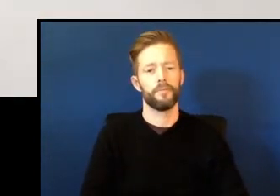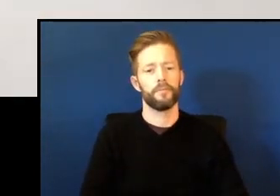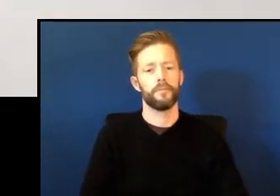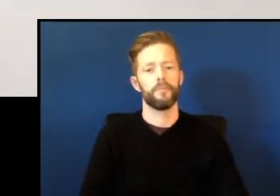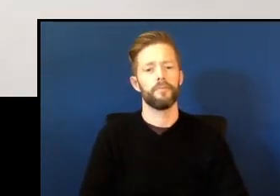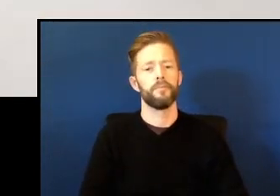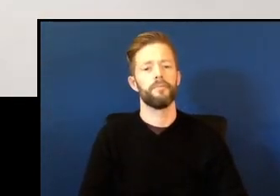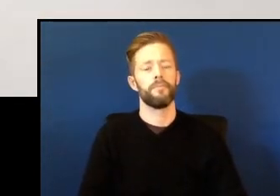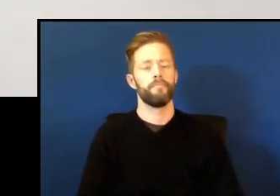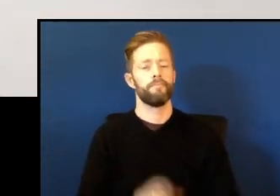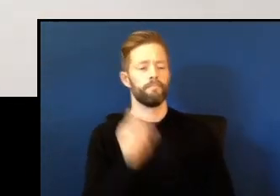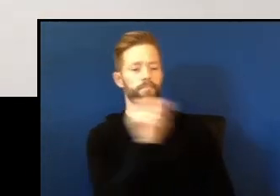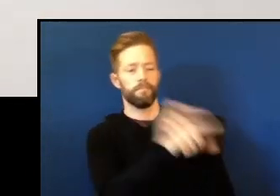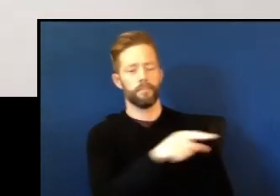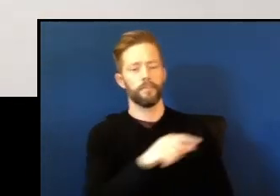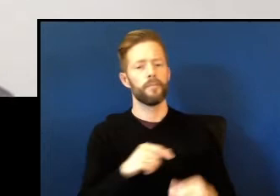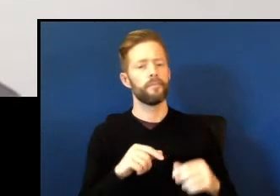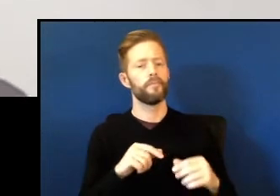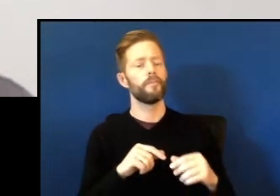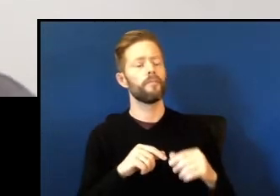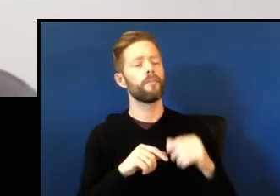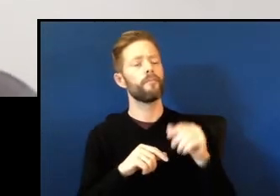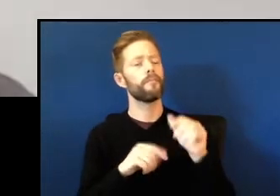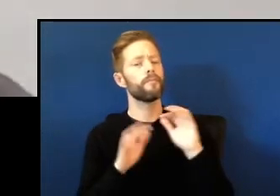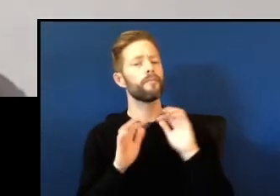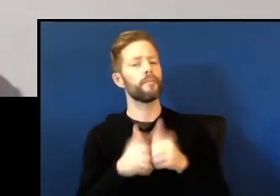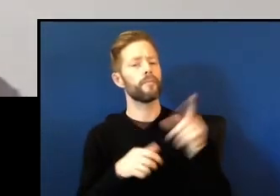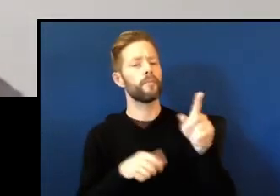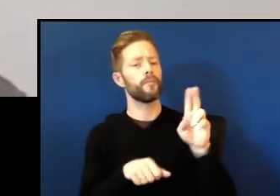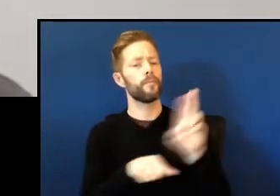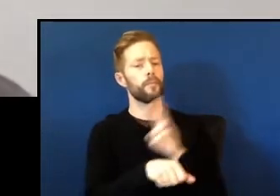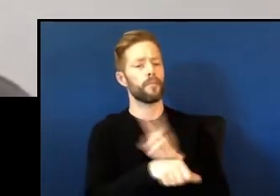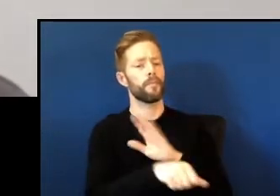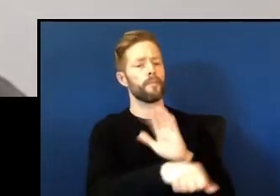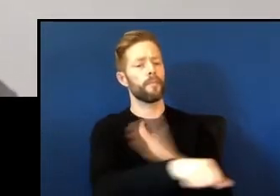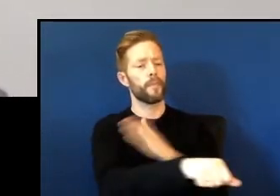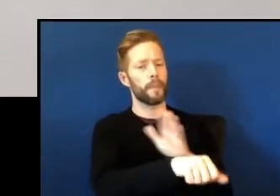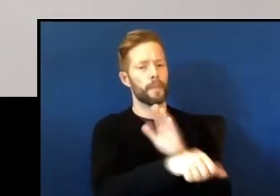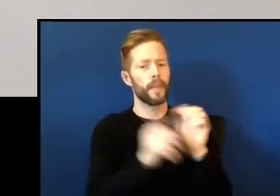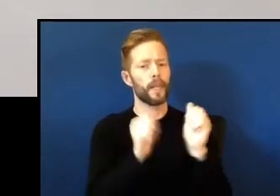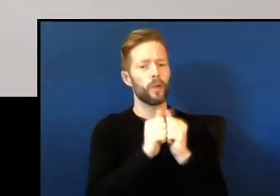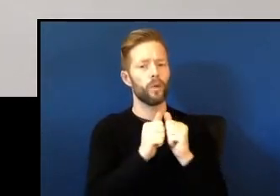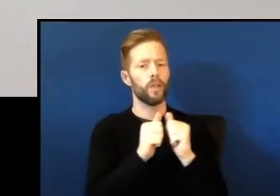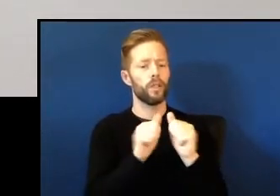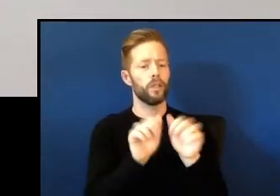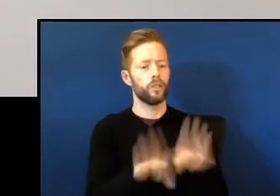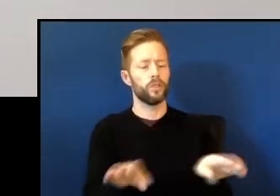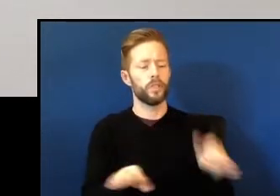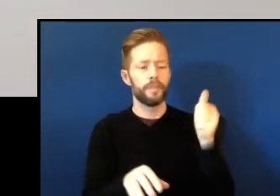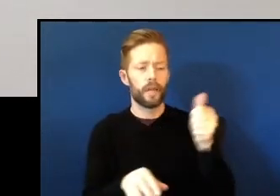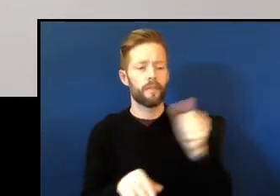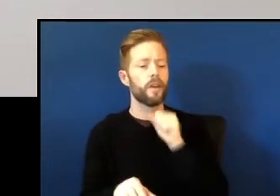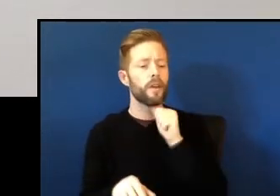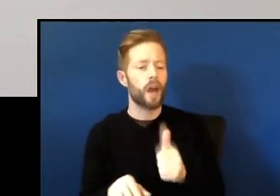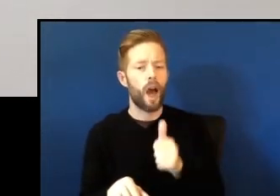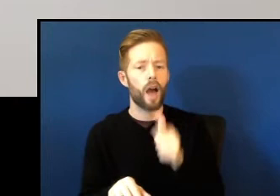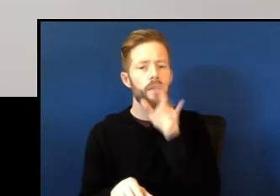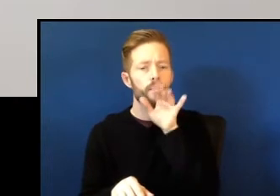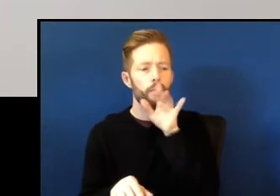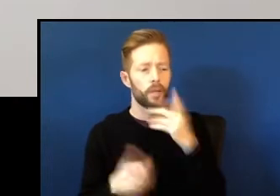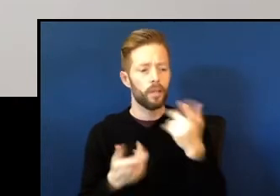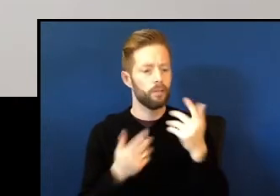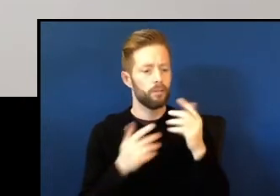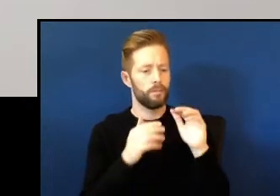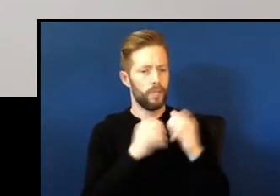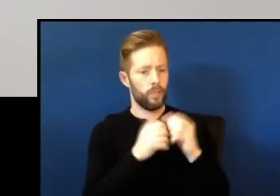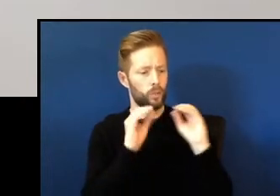And Yokasta, so how would you use music with nonverbal children to teach them